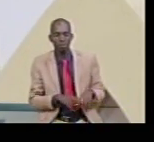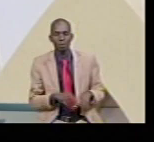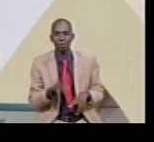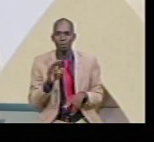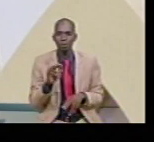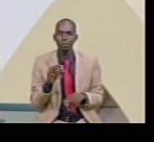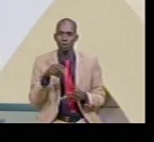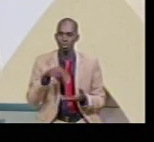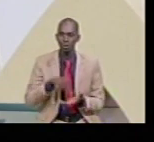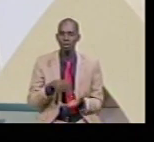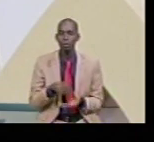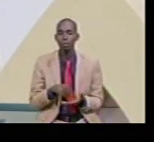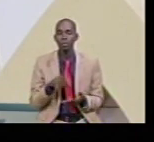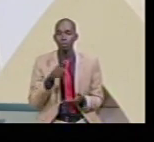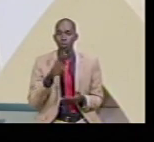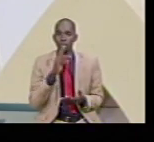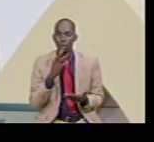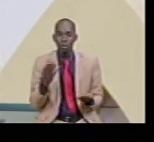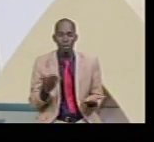first time.